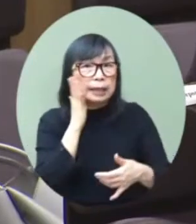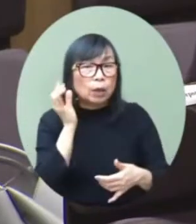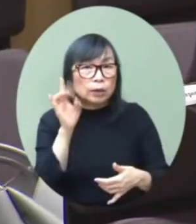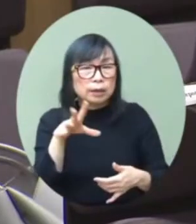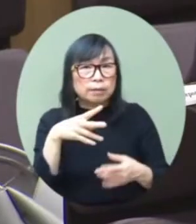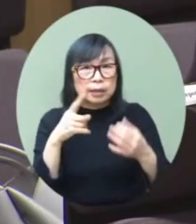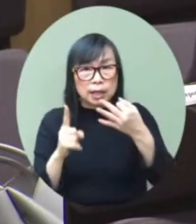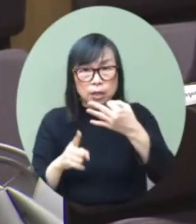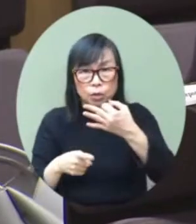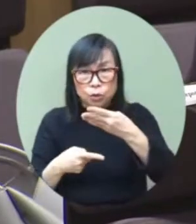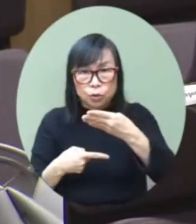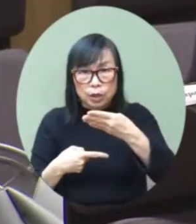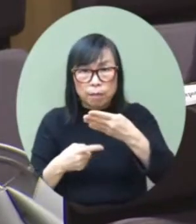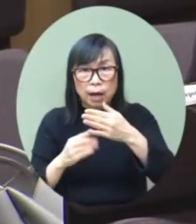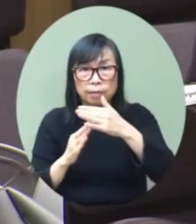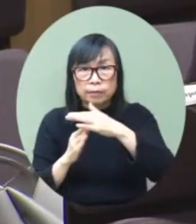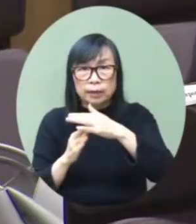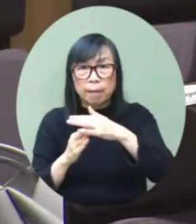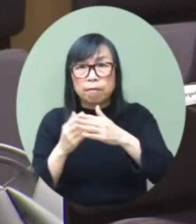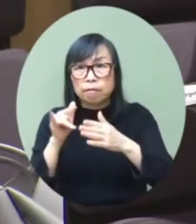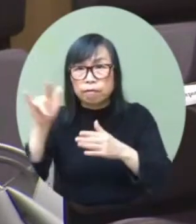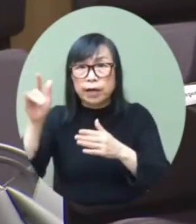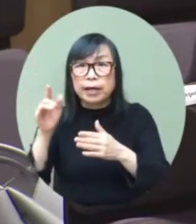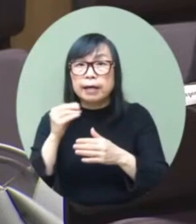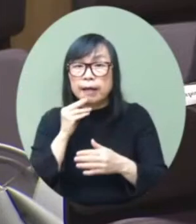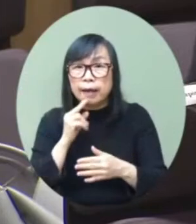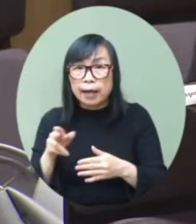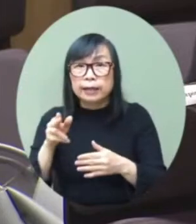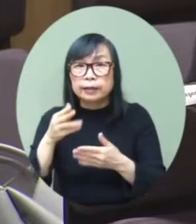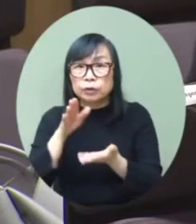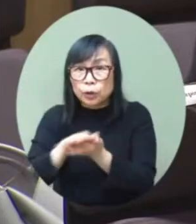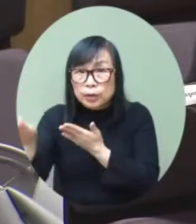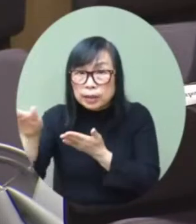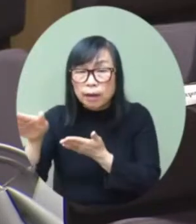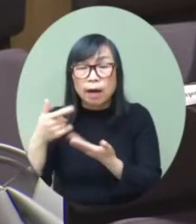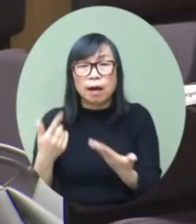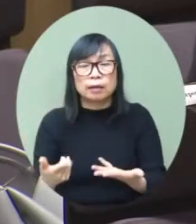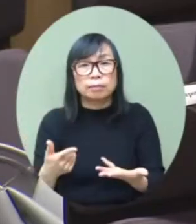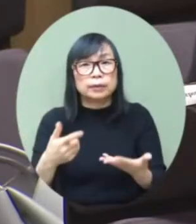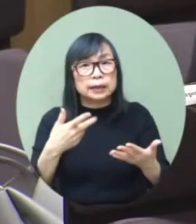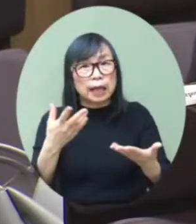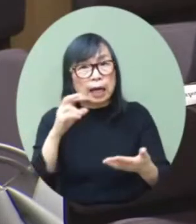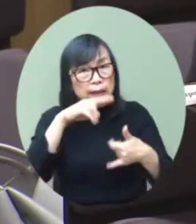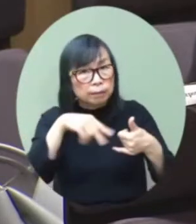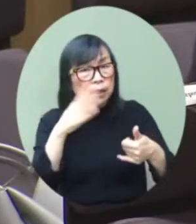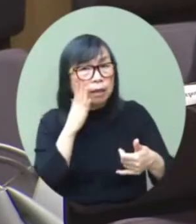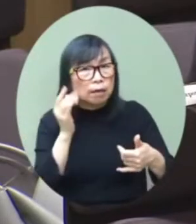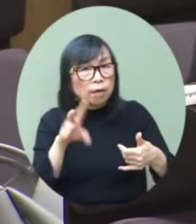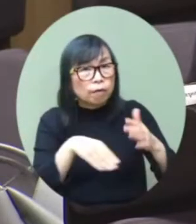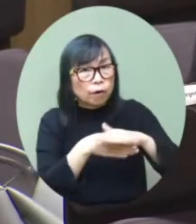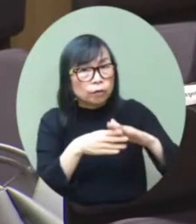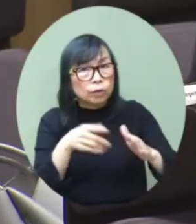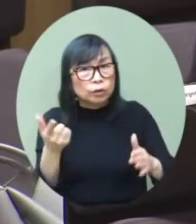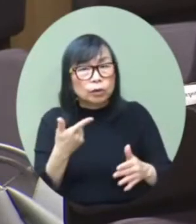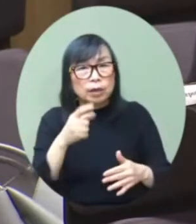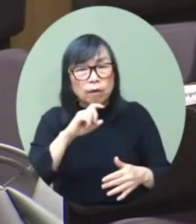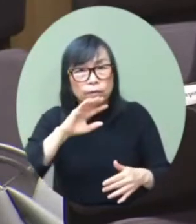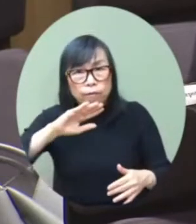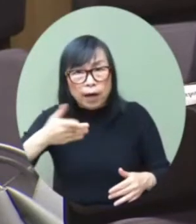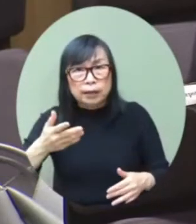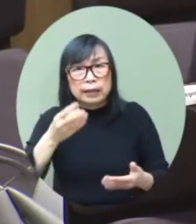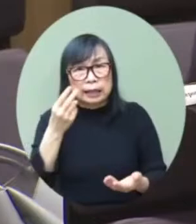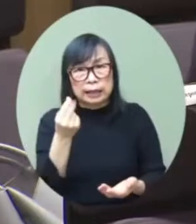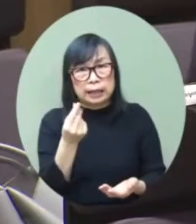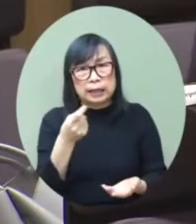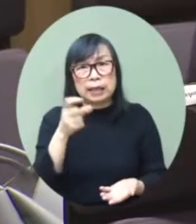for the quarantine hotels, with the relaxation of the flight bans, even though that there are more room for